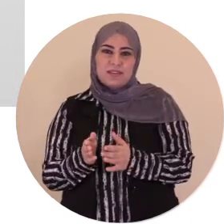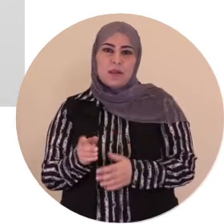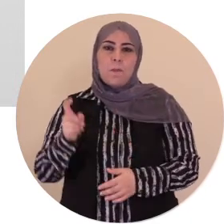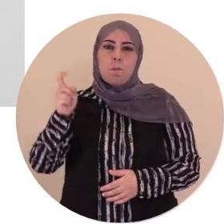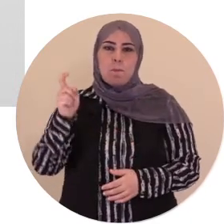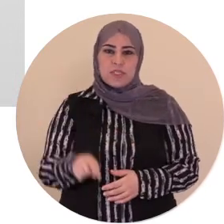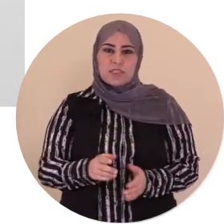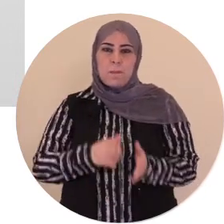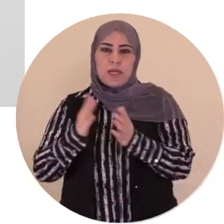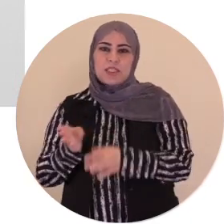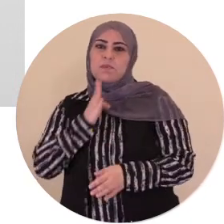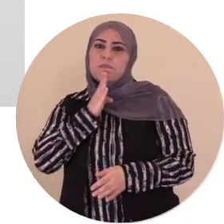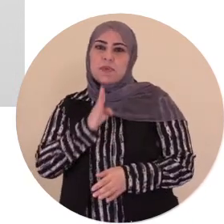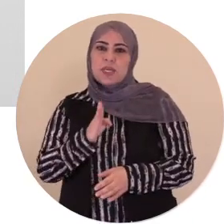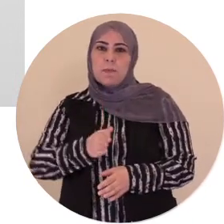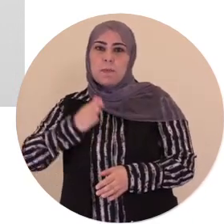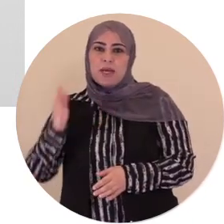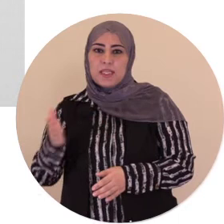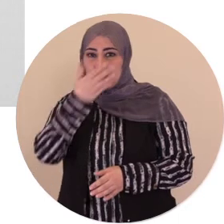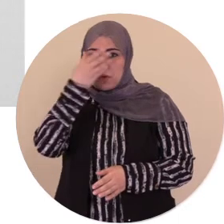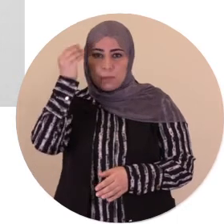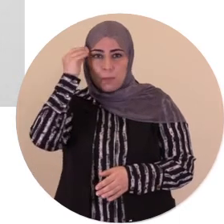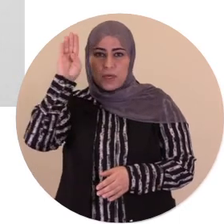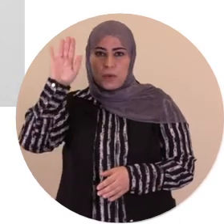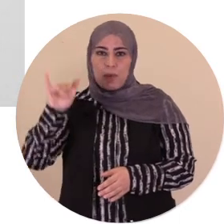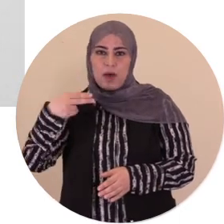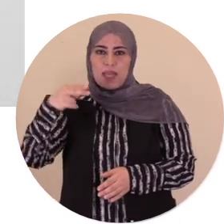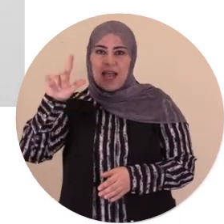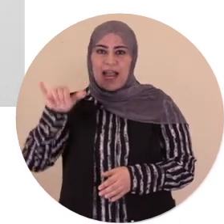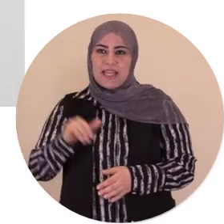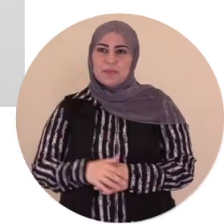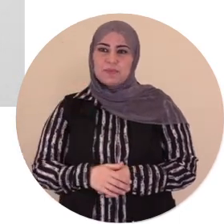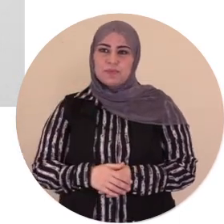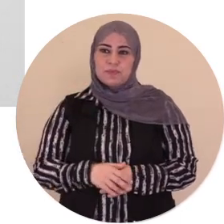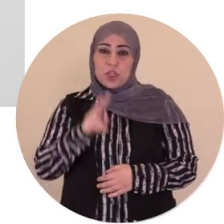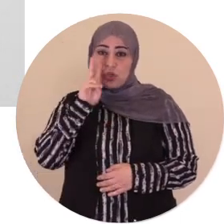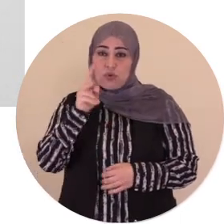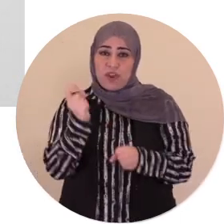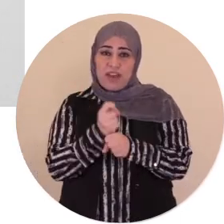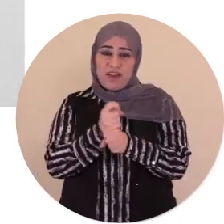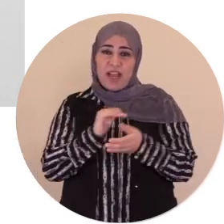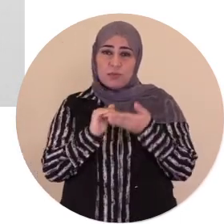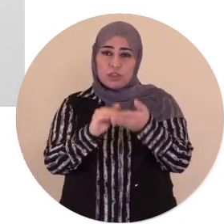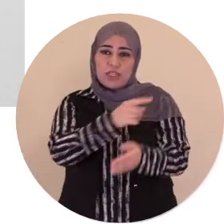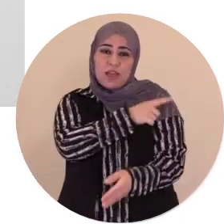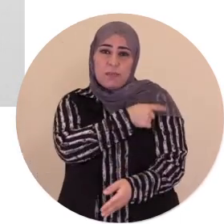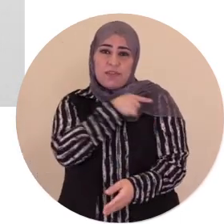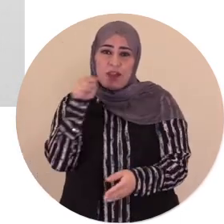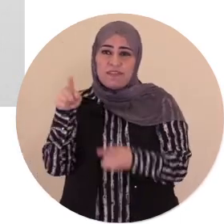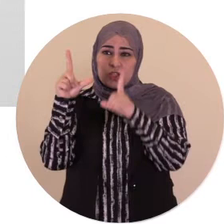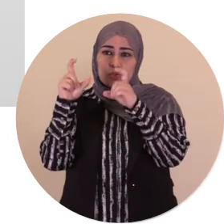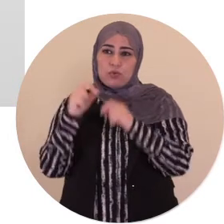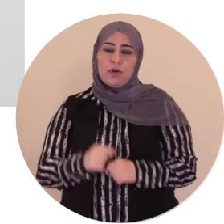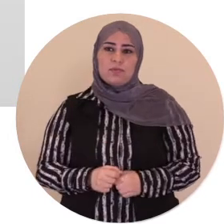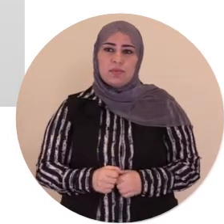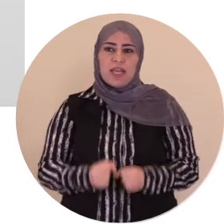some examples of modal verbs. Can, could, will, would, shall, should, might, may,